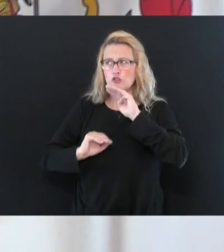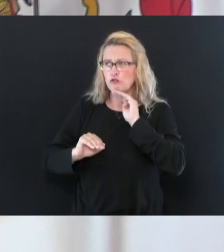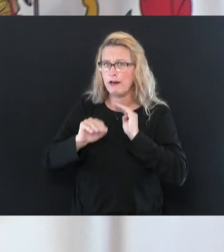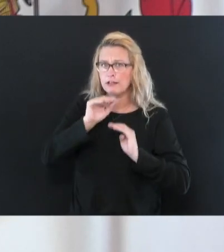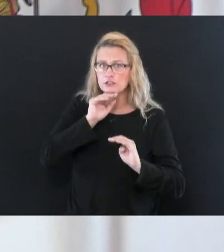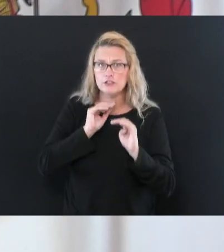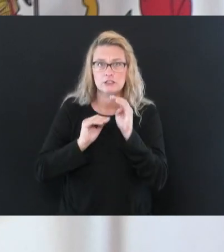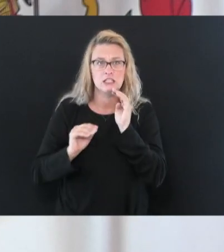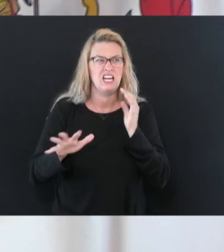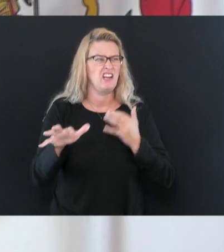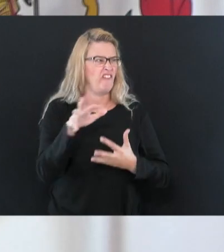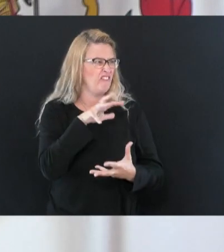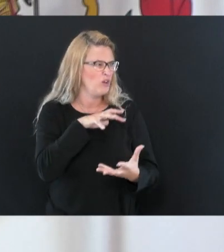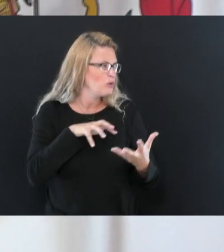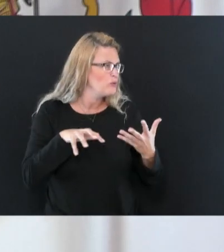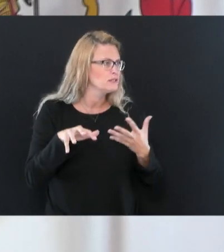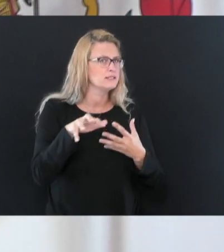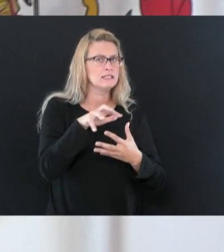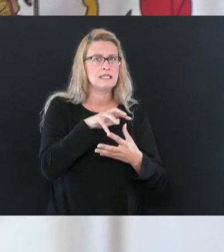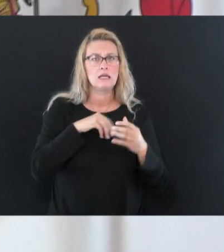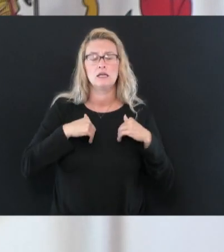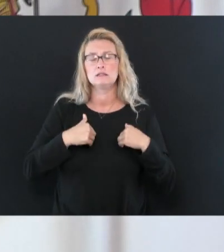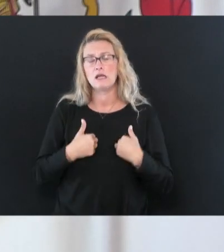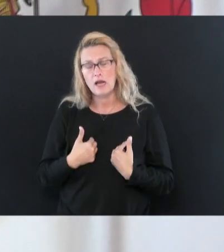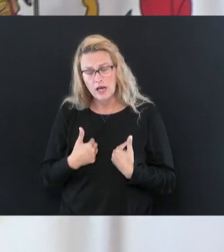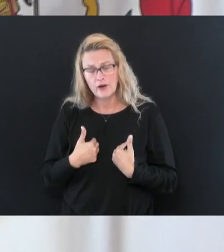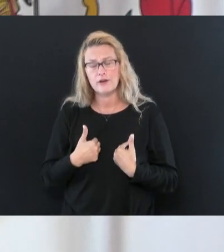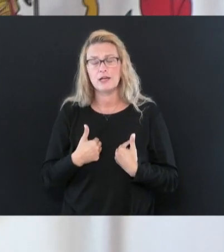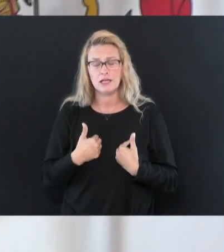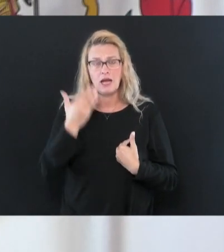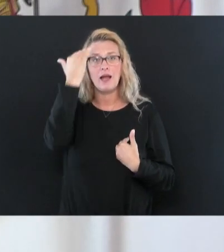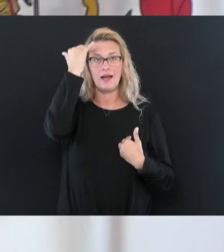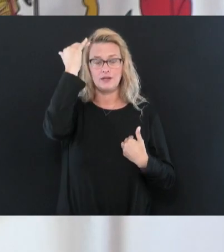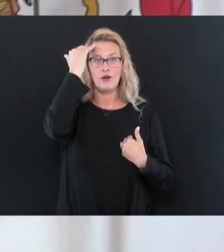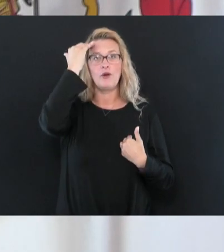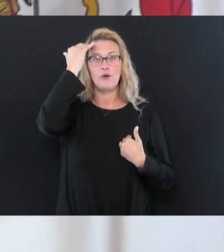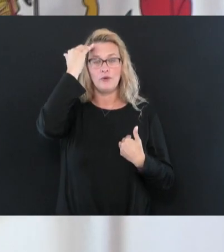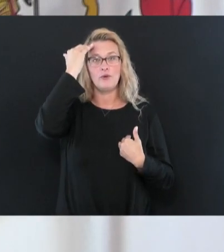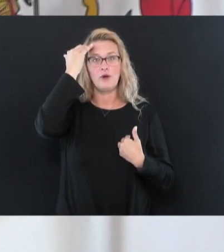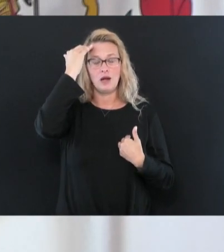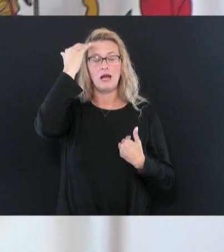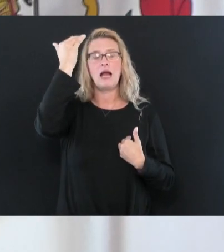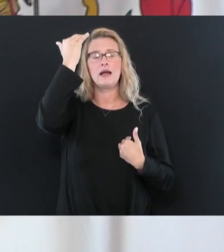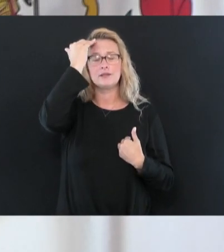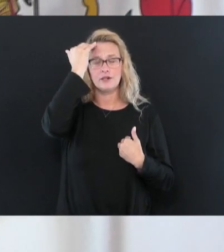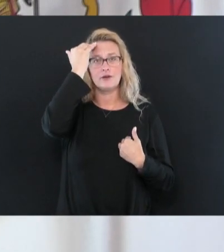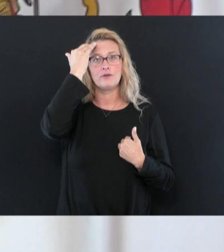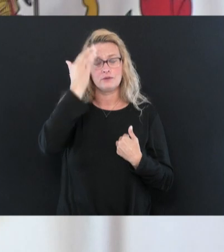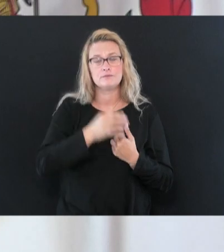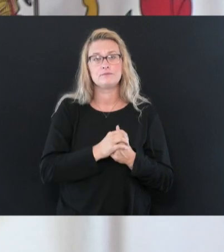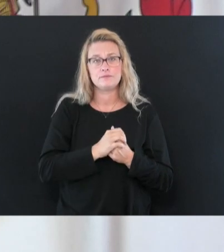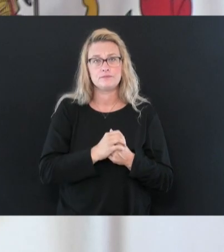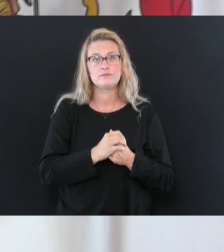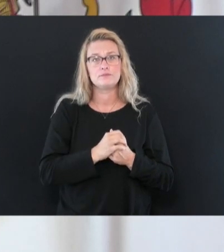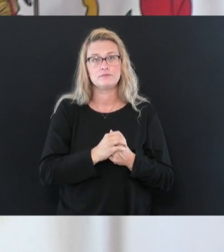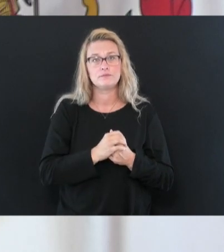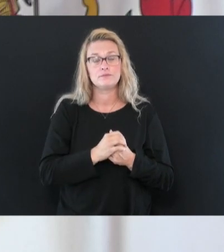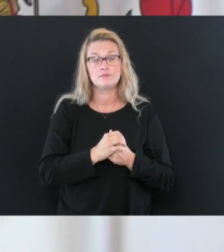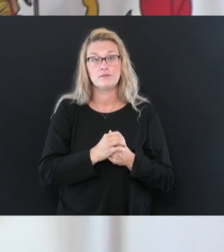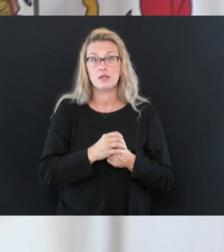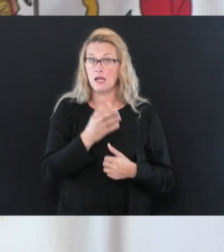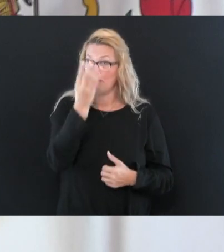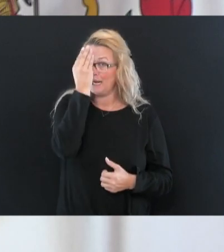it's confusing. I know it's tiring. I know it's all those things. But I can tell